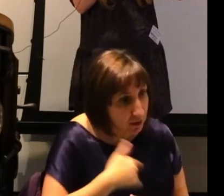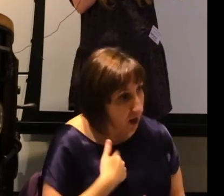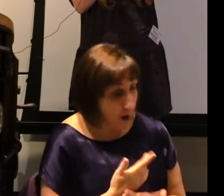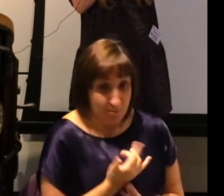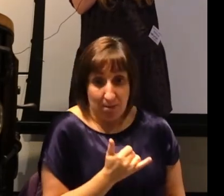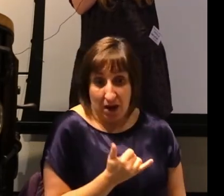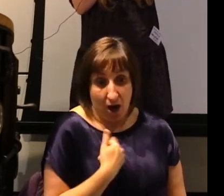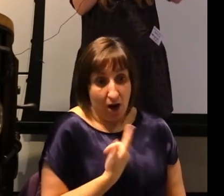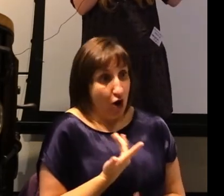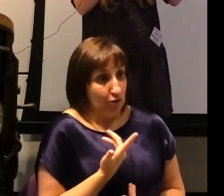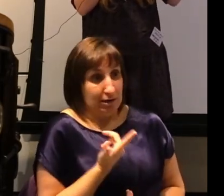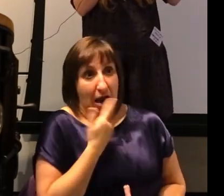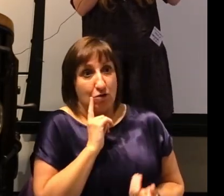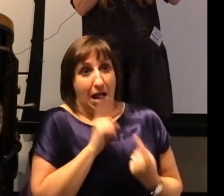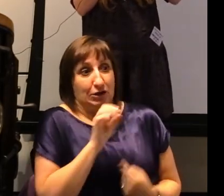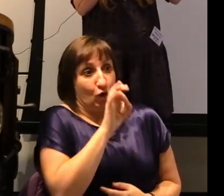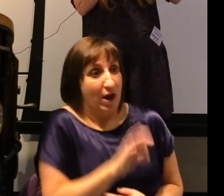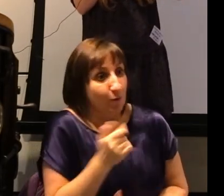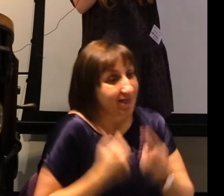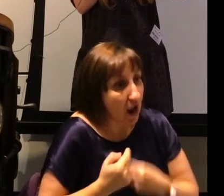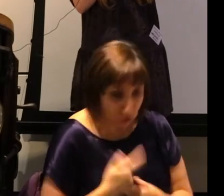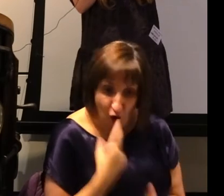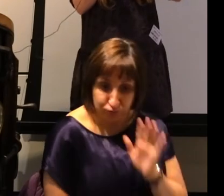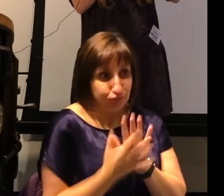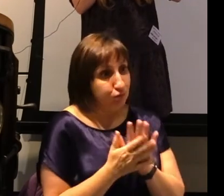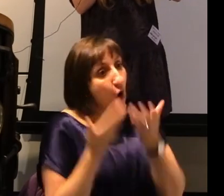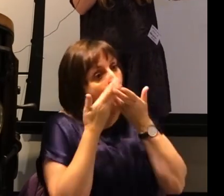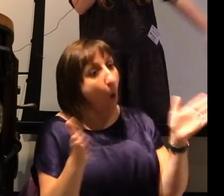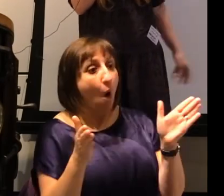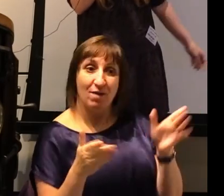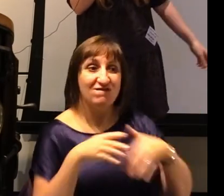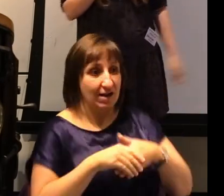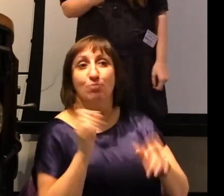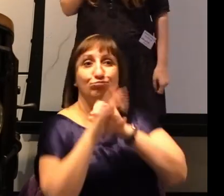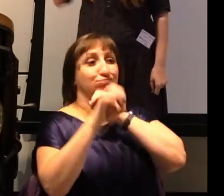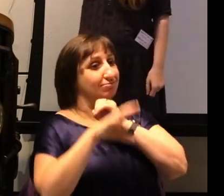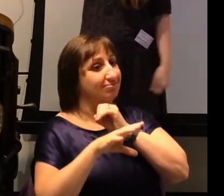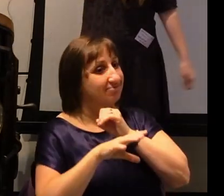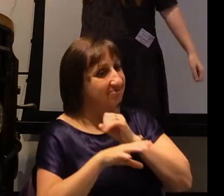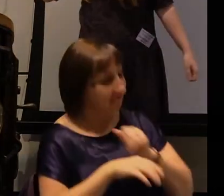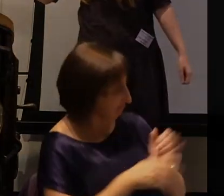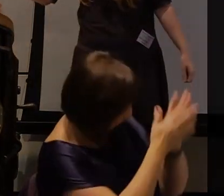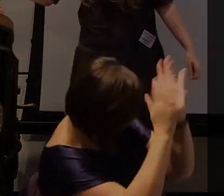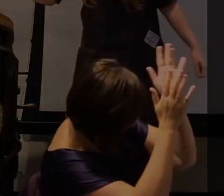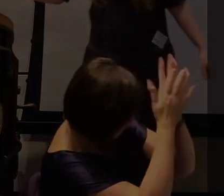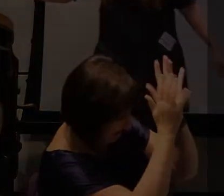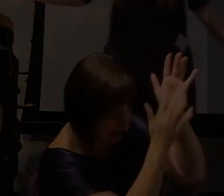maybe weren't able to ask questions about their heritage to do it in an open and time. very much.